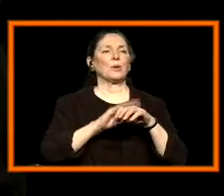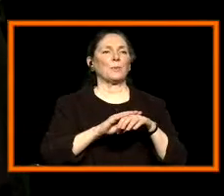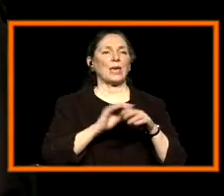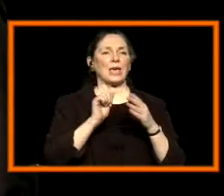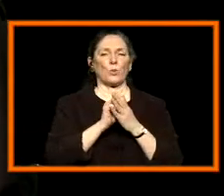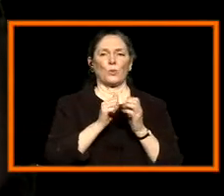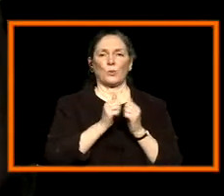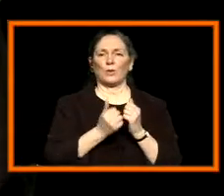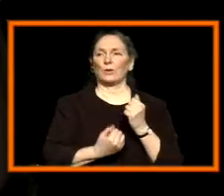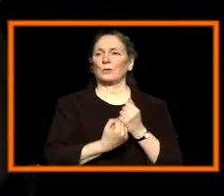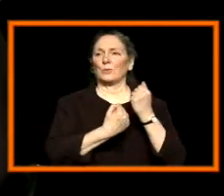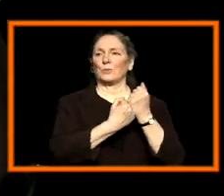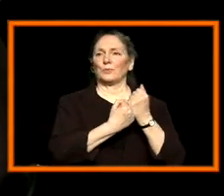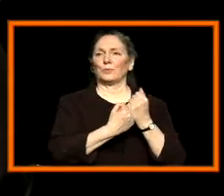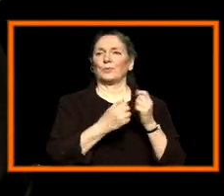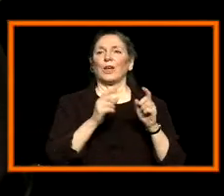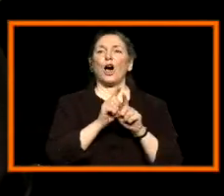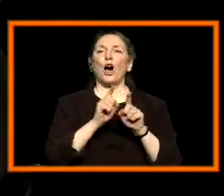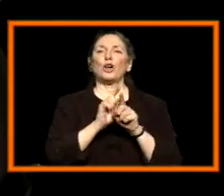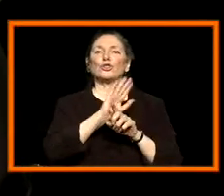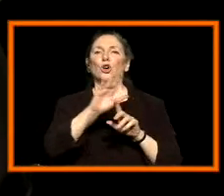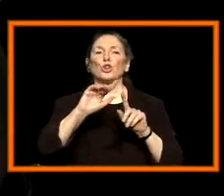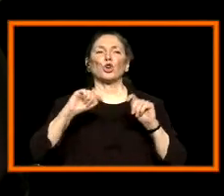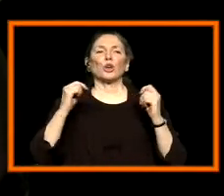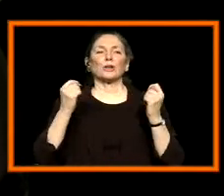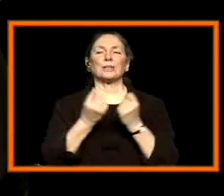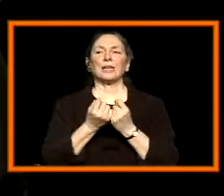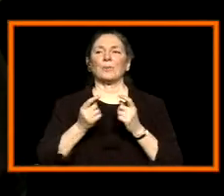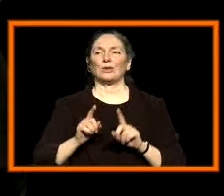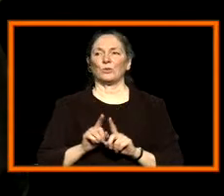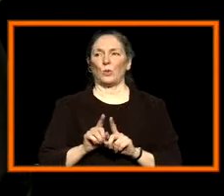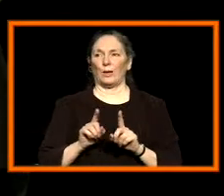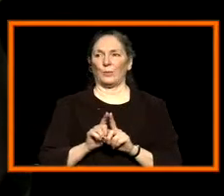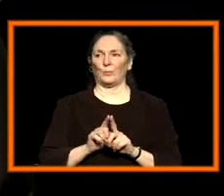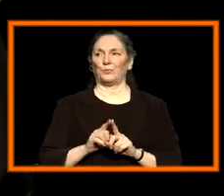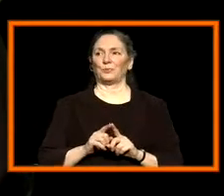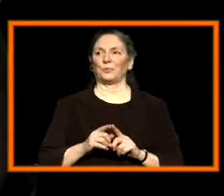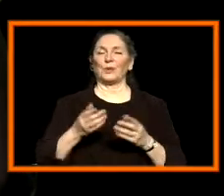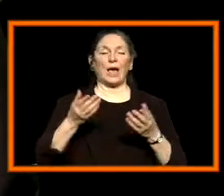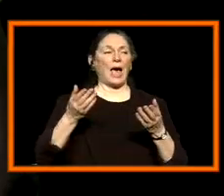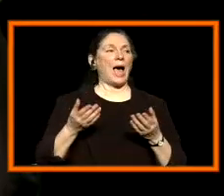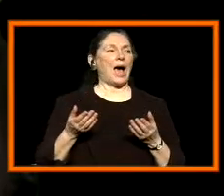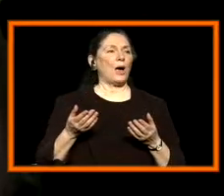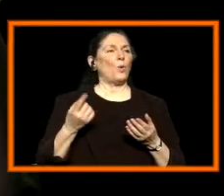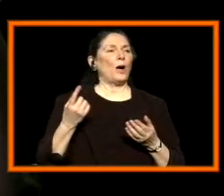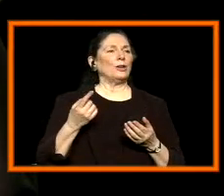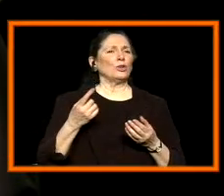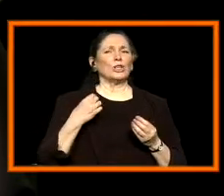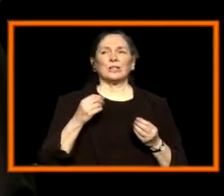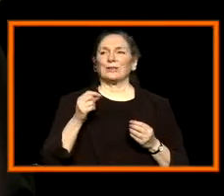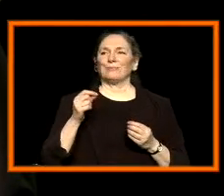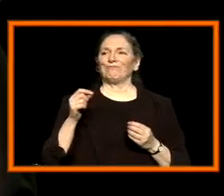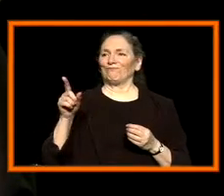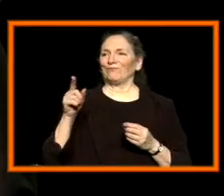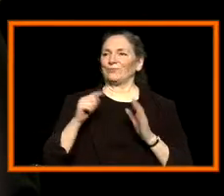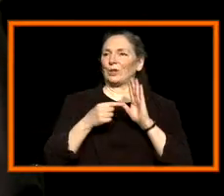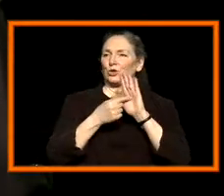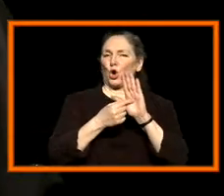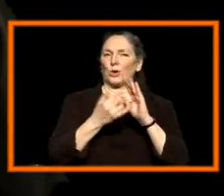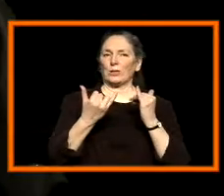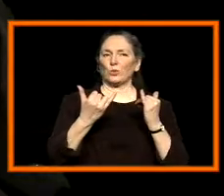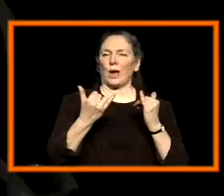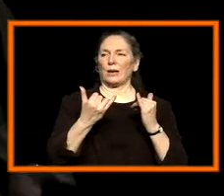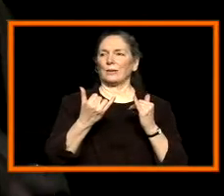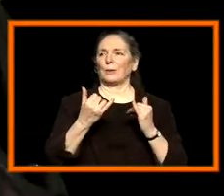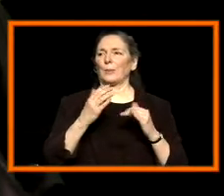radar, and also your team as well. I would like to just put a pin here for a minute